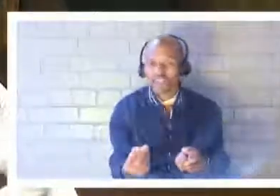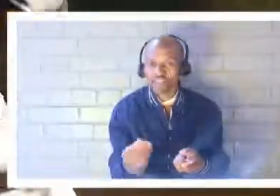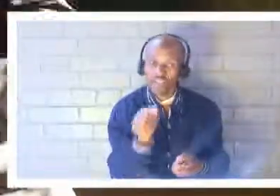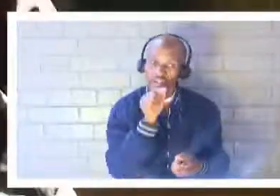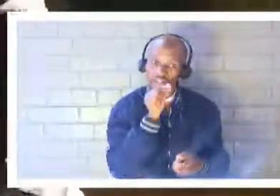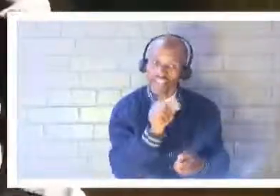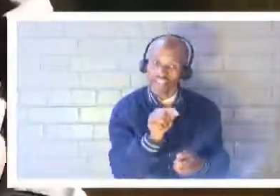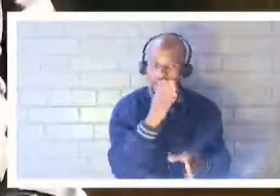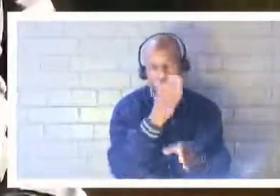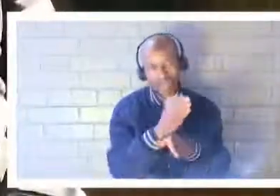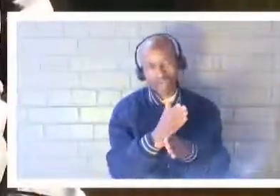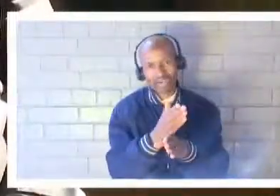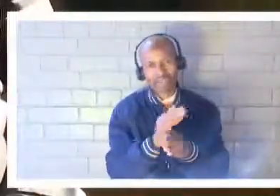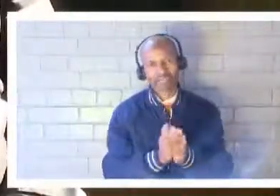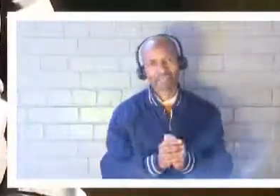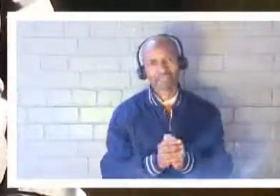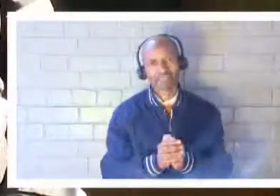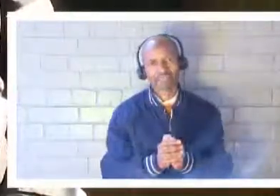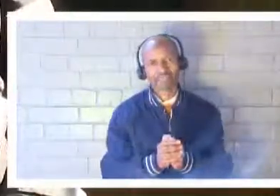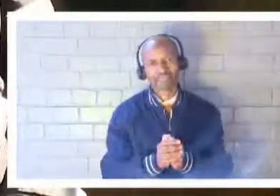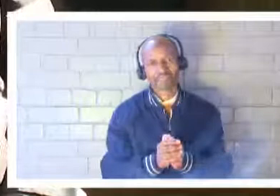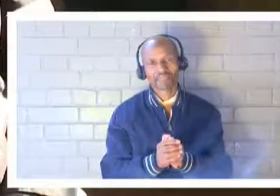that particular job,